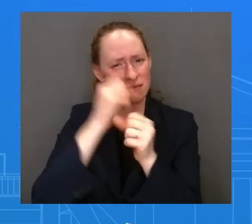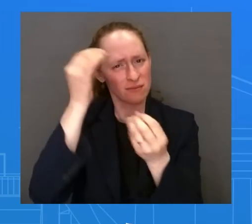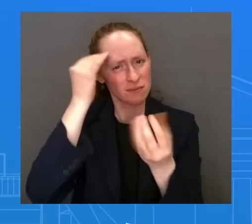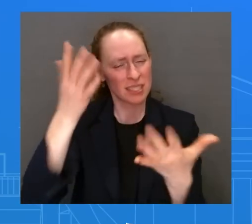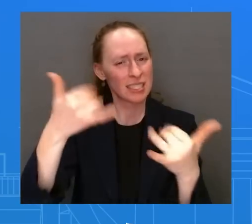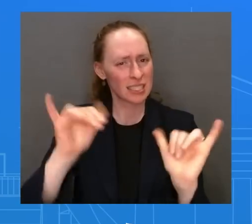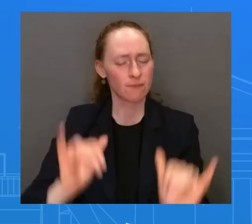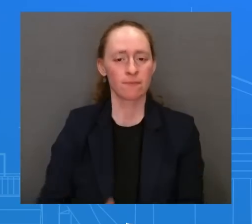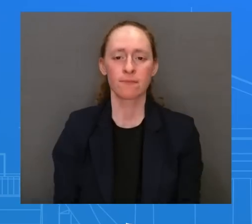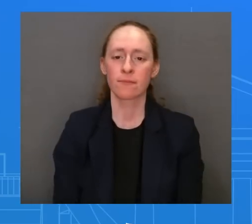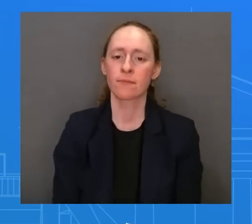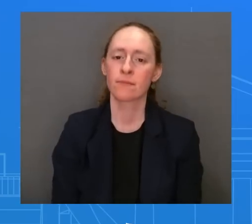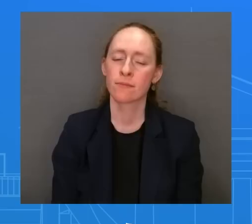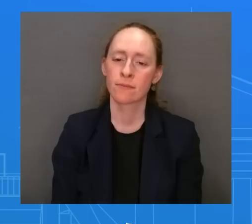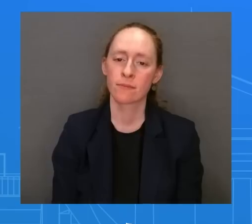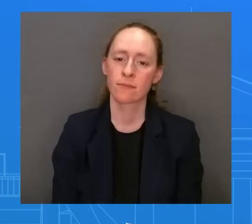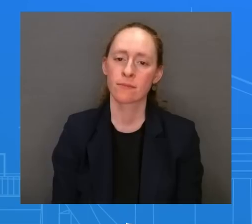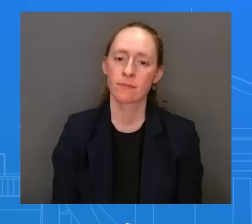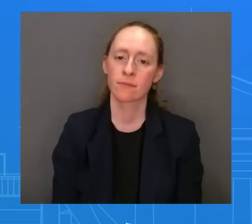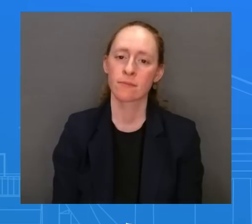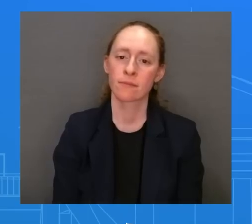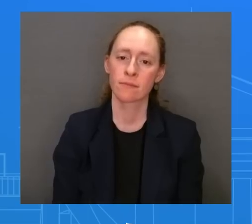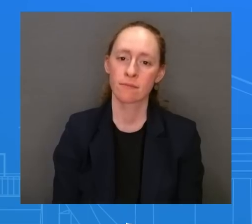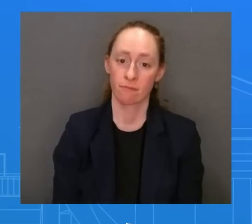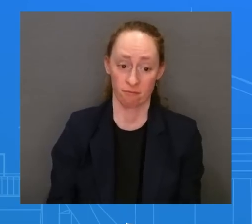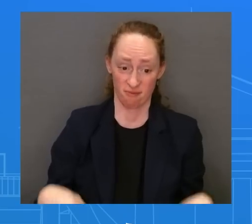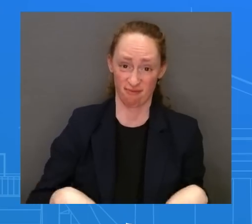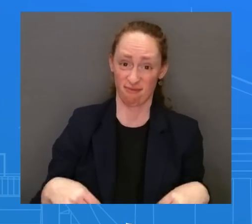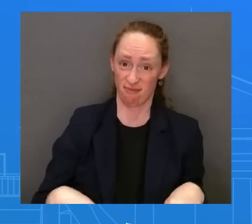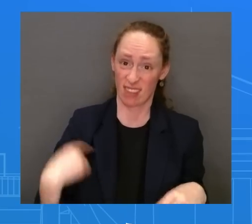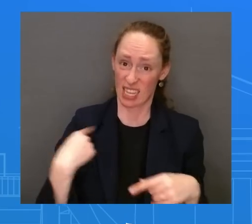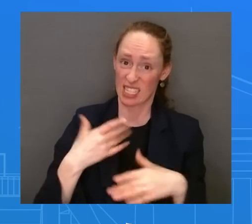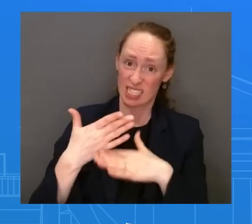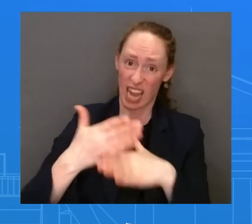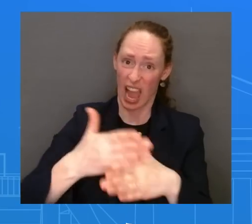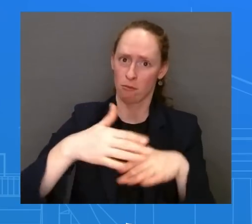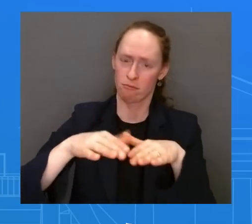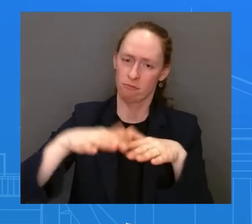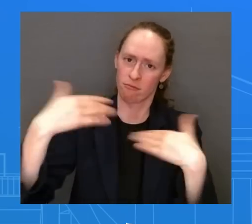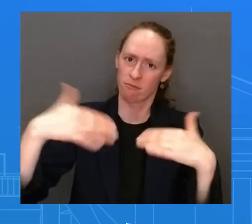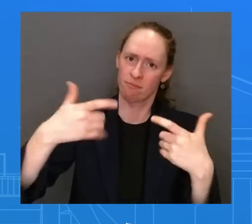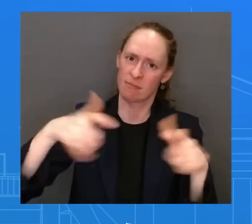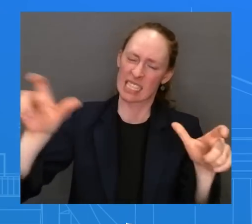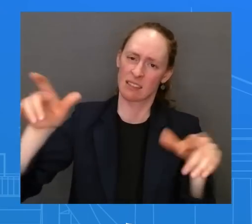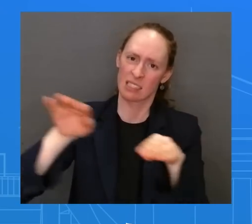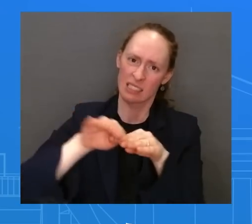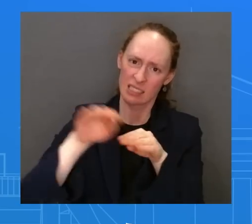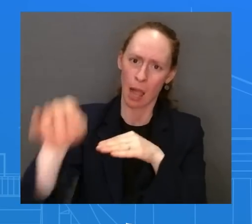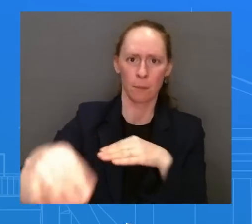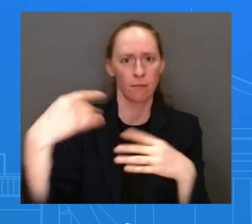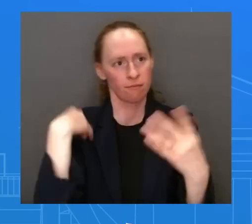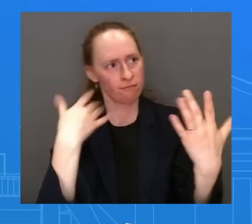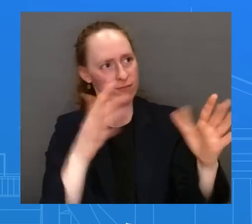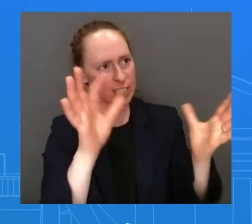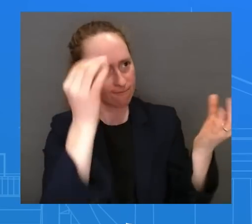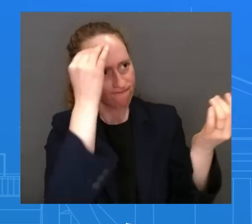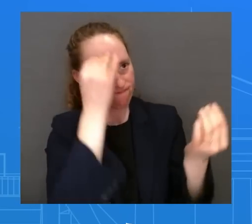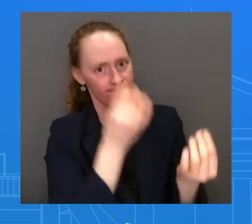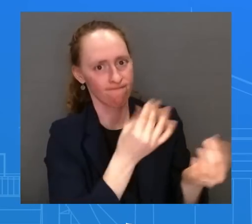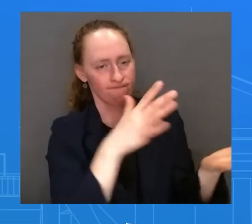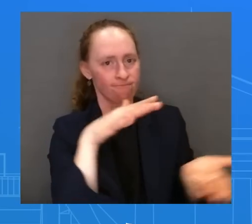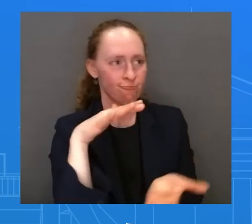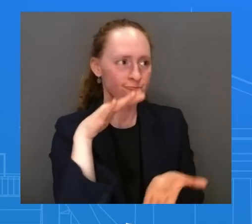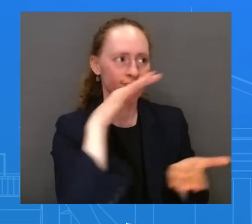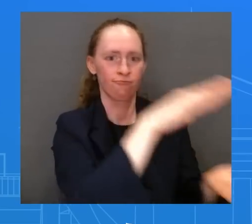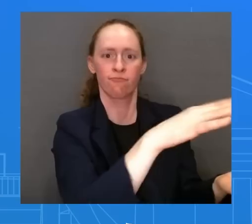members of Congress the relevant committees and leaders usually with after actions there's no requirement to do that you don't have to do that